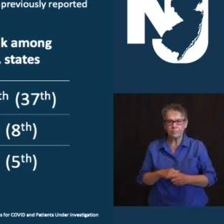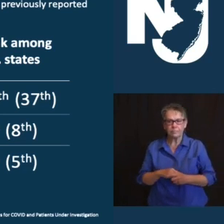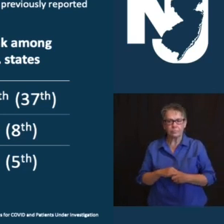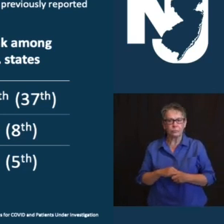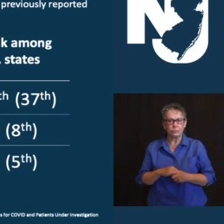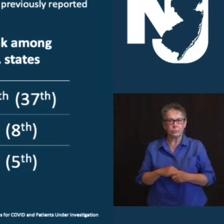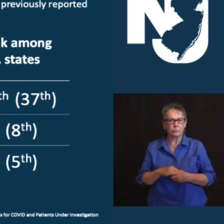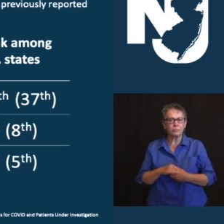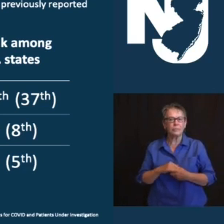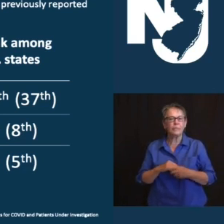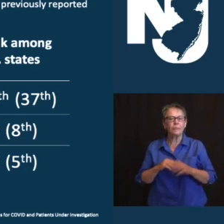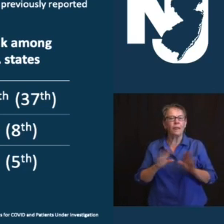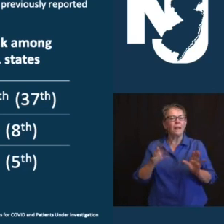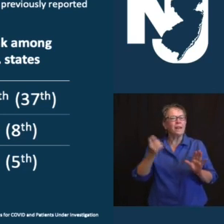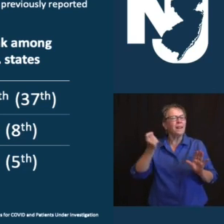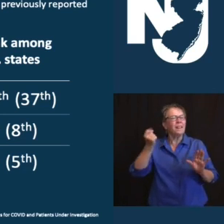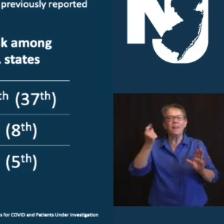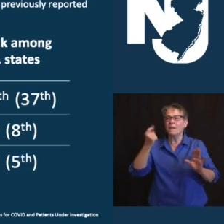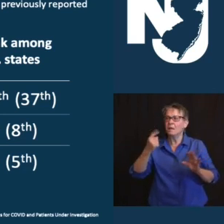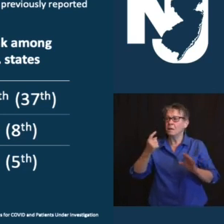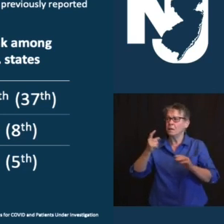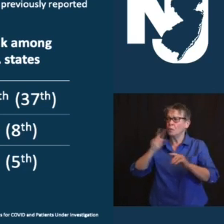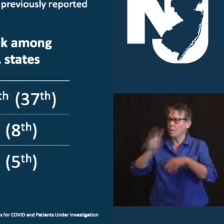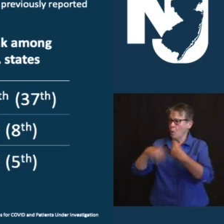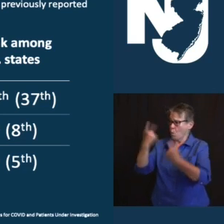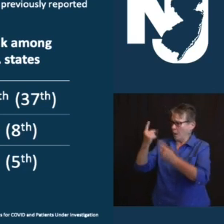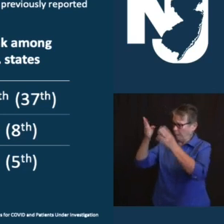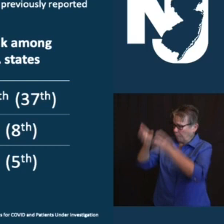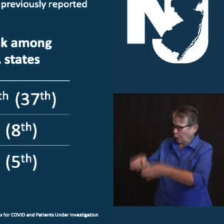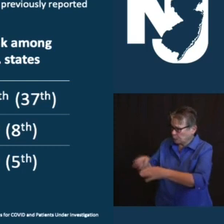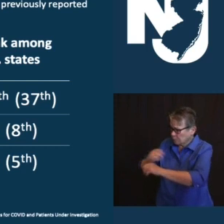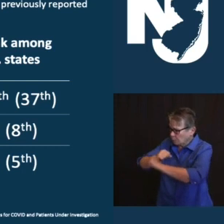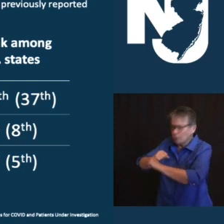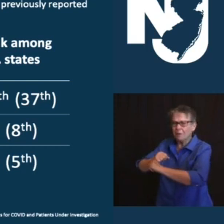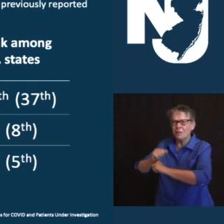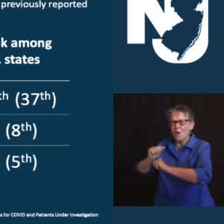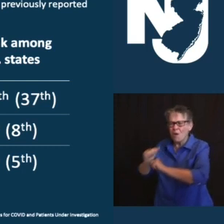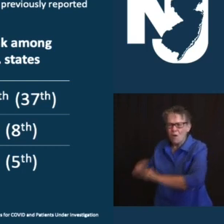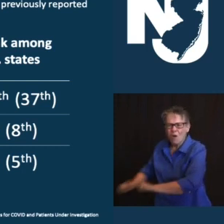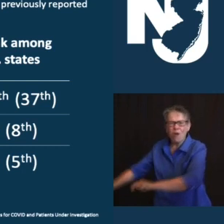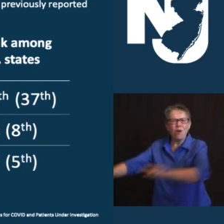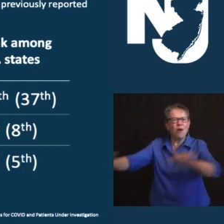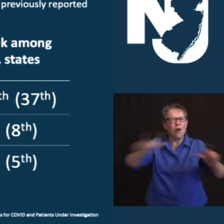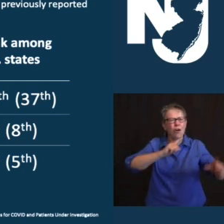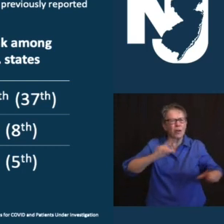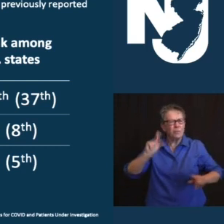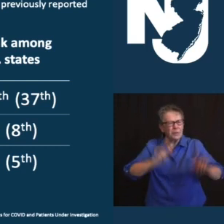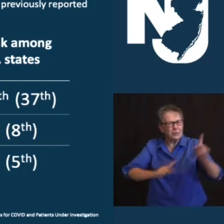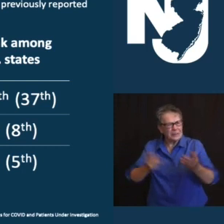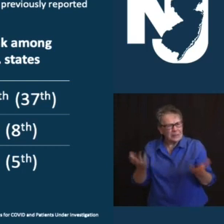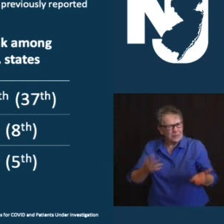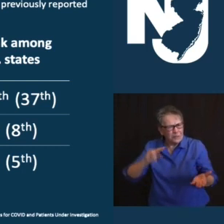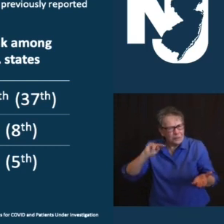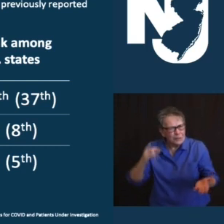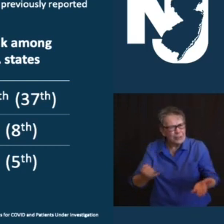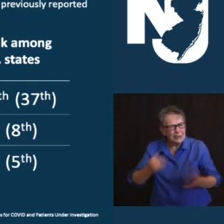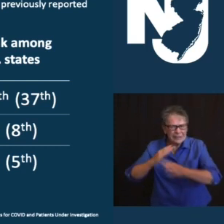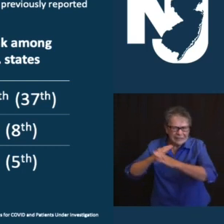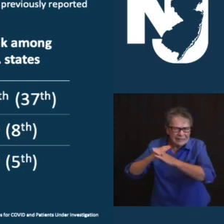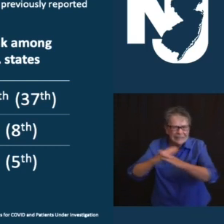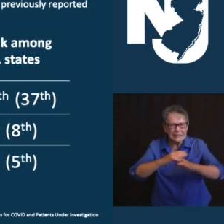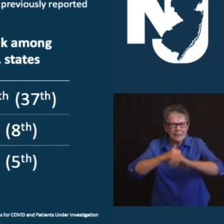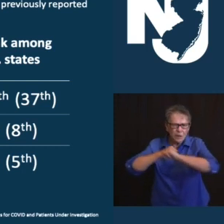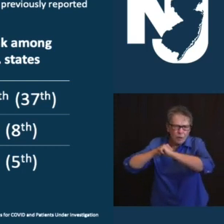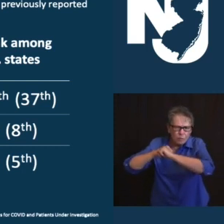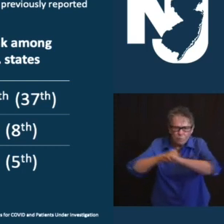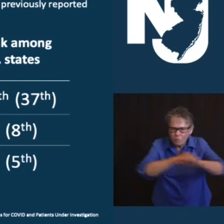9 million of us who call this great state our home. Keep this in mind as you think about this requirement